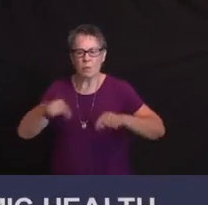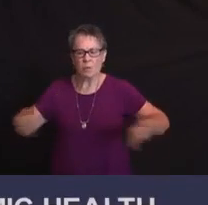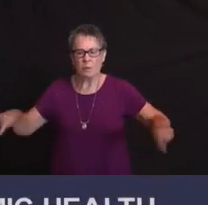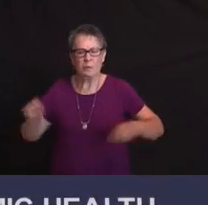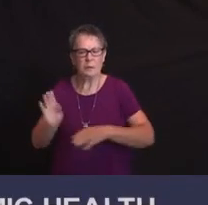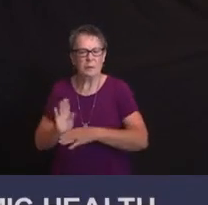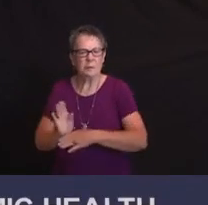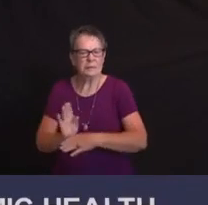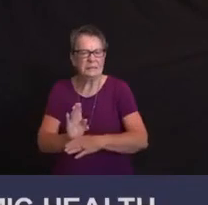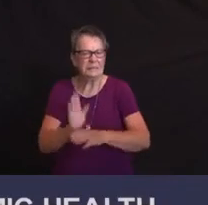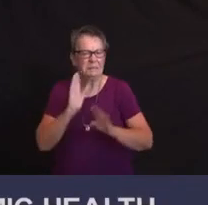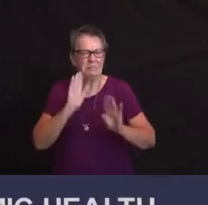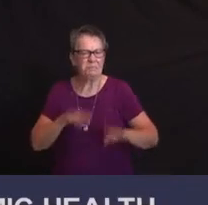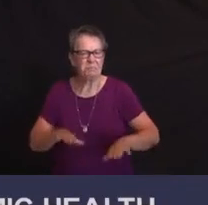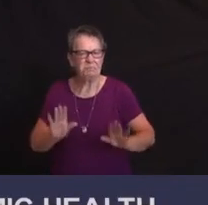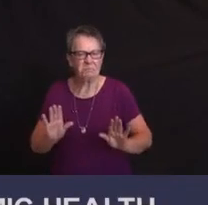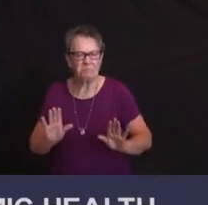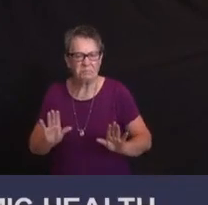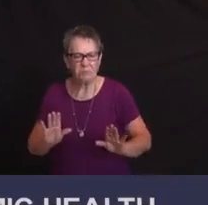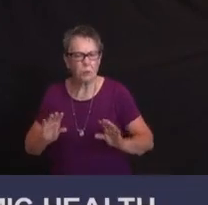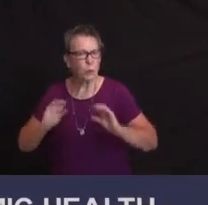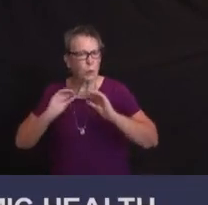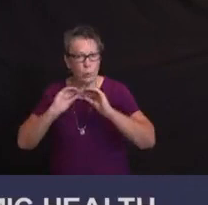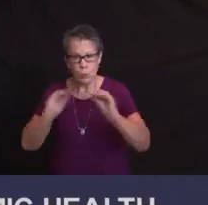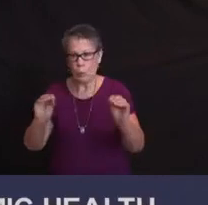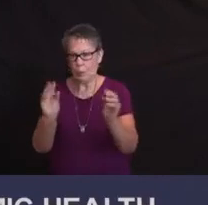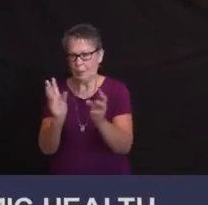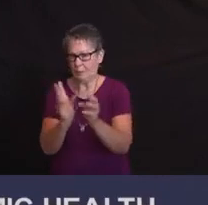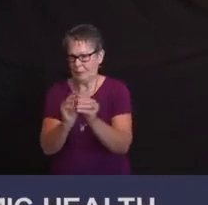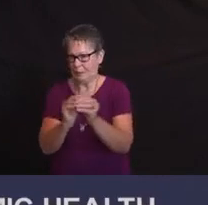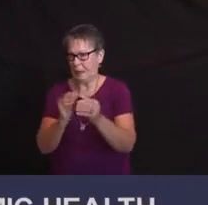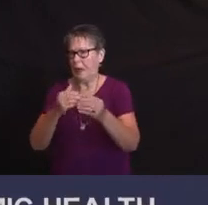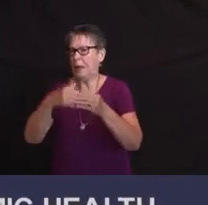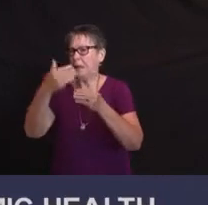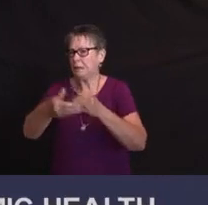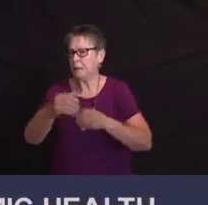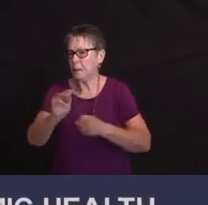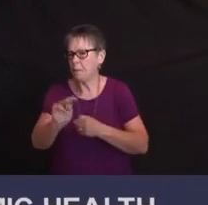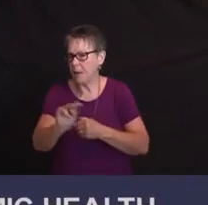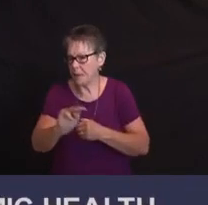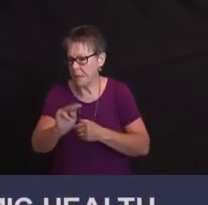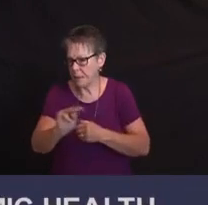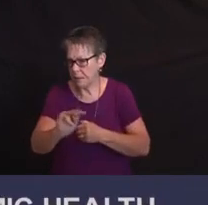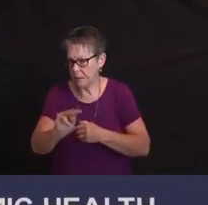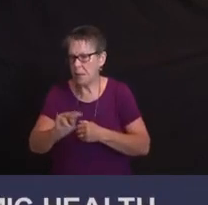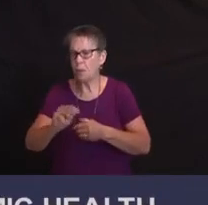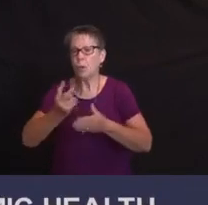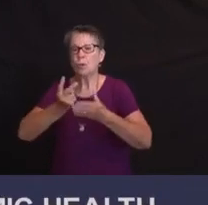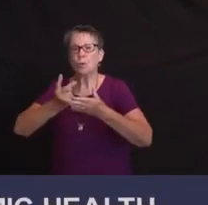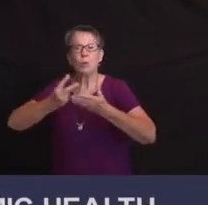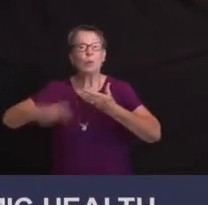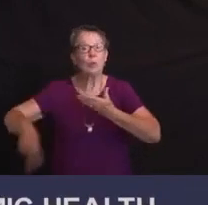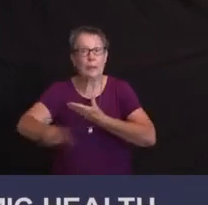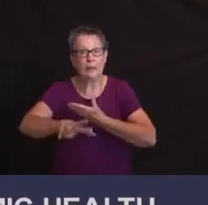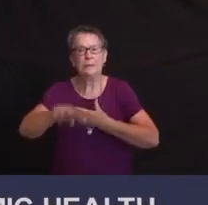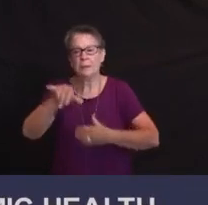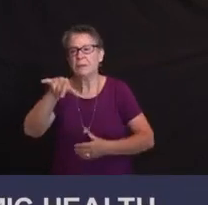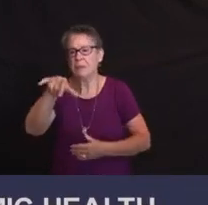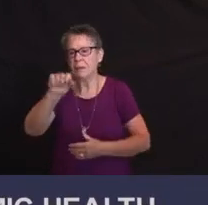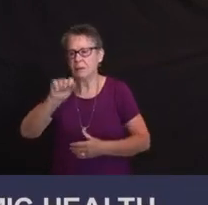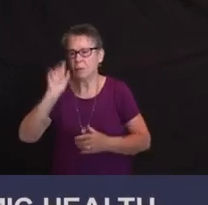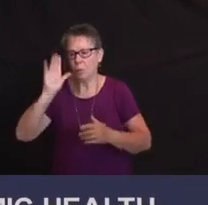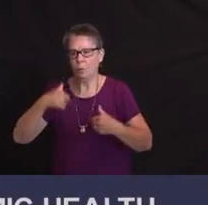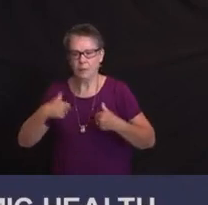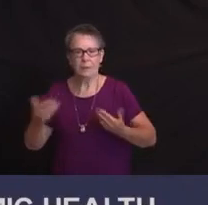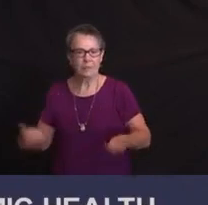or 9 days, but there won't be a formal briefing next Monday. We'll be back here 2 weeks from today. Again, I would just ask everybody, and